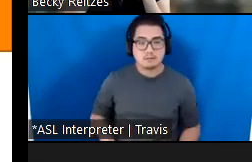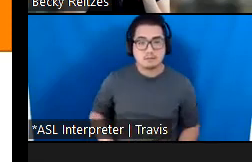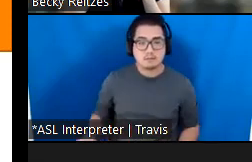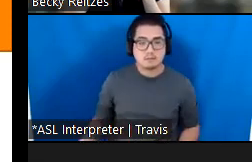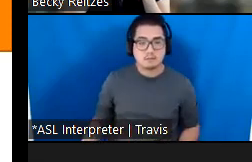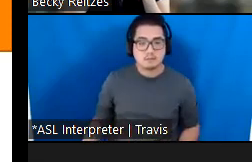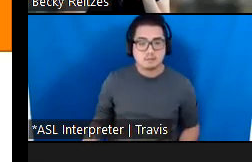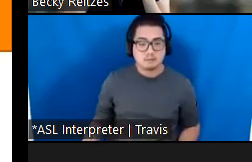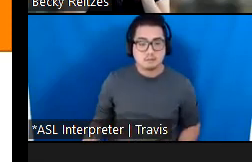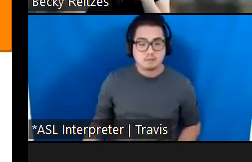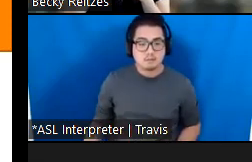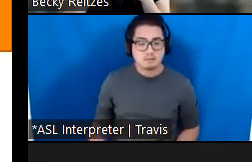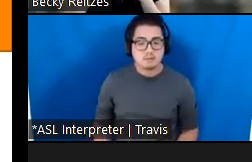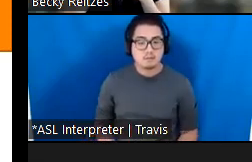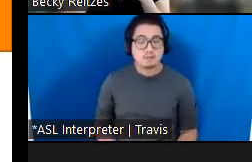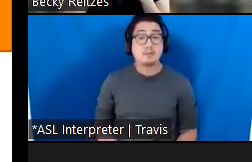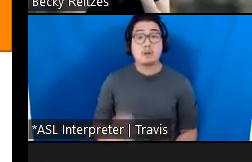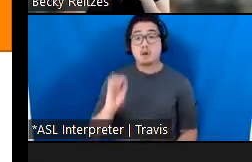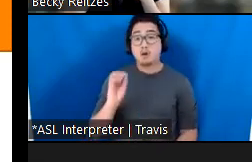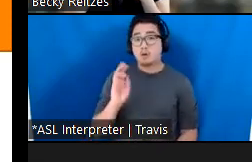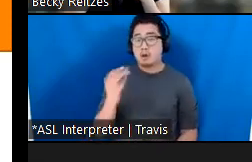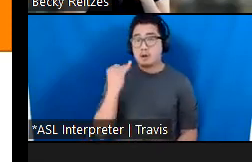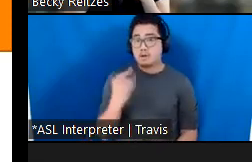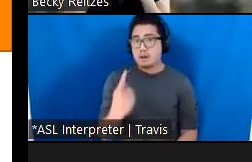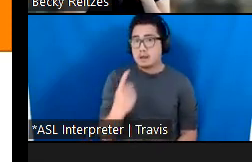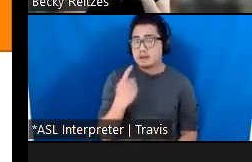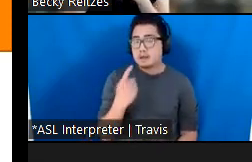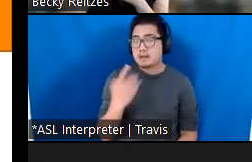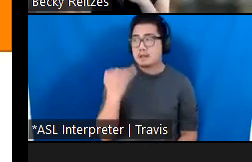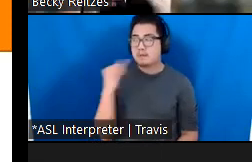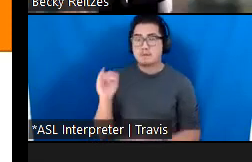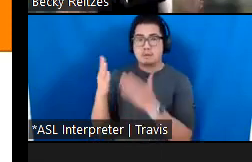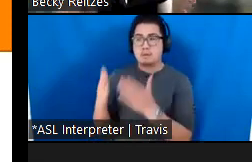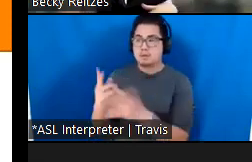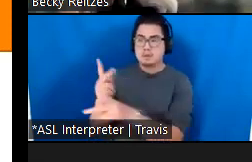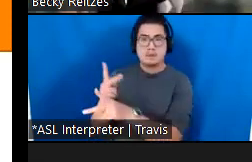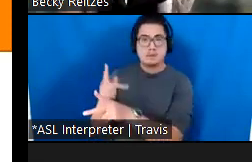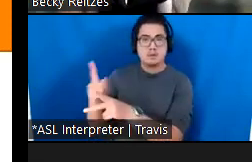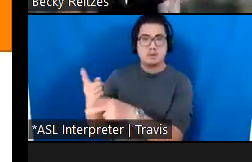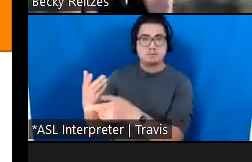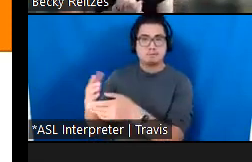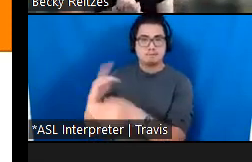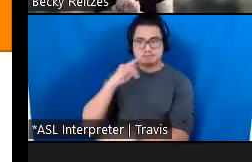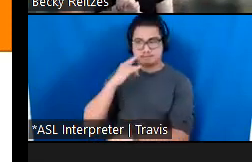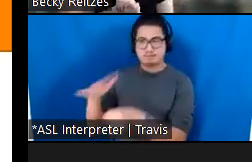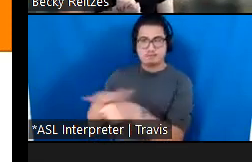Or if you were asking if like someone is taking care of a child full time in their